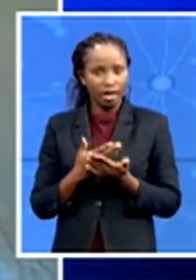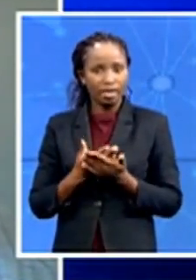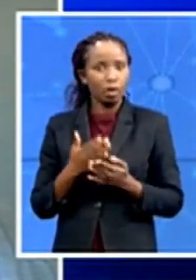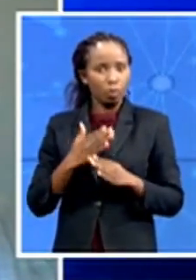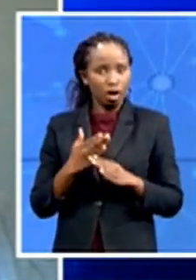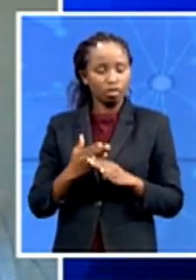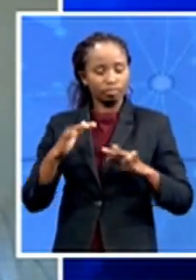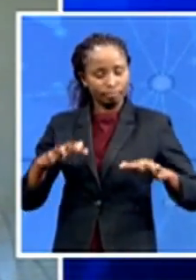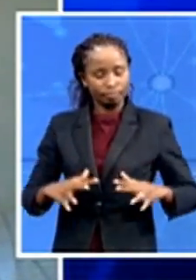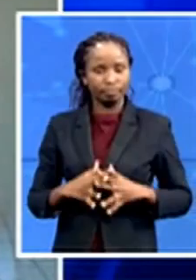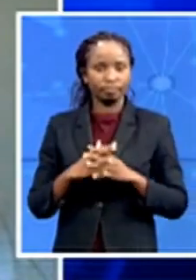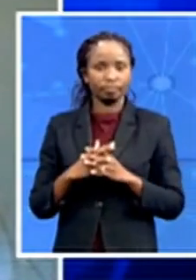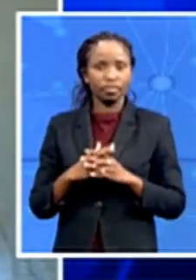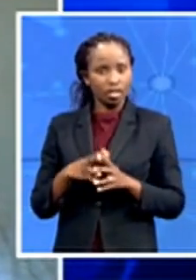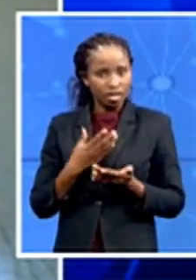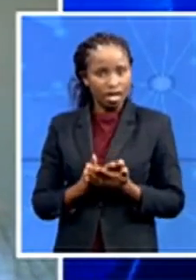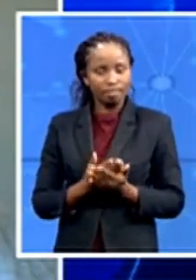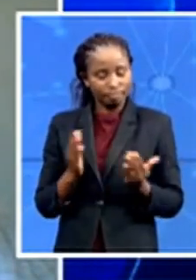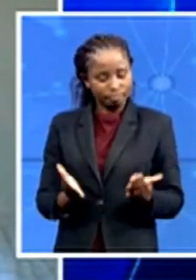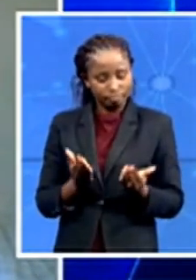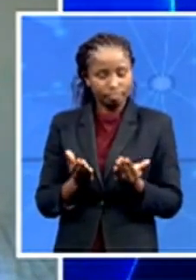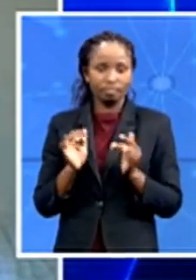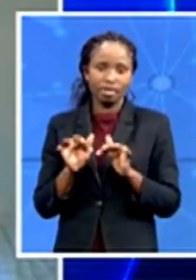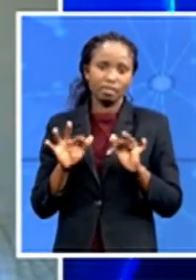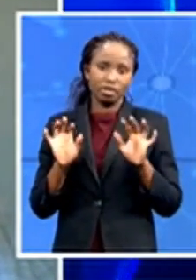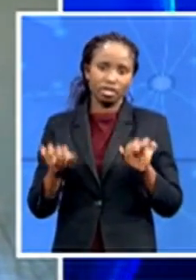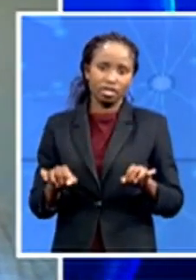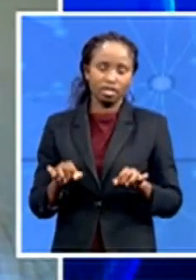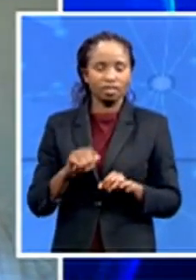it. But as soon as people start to